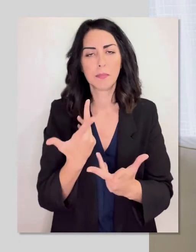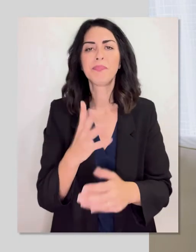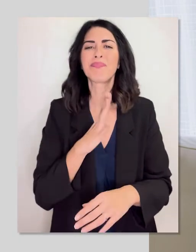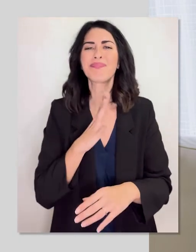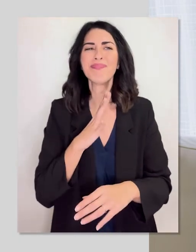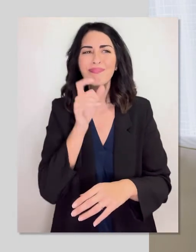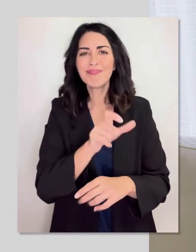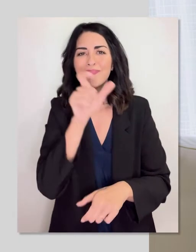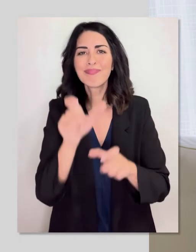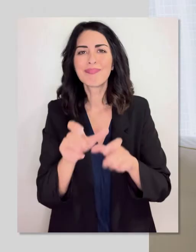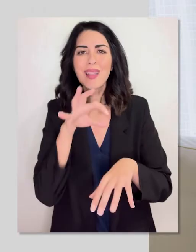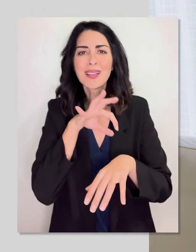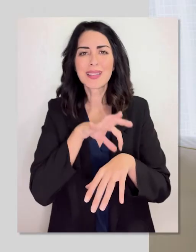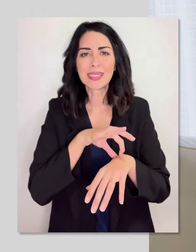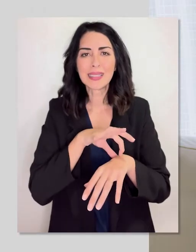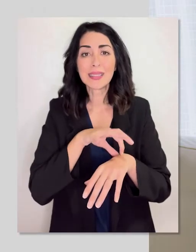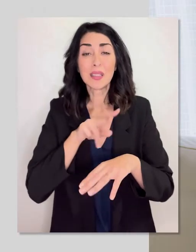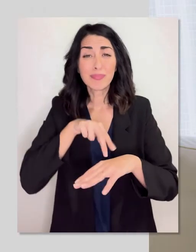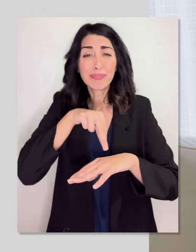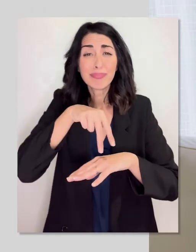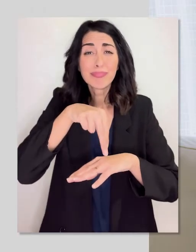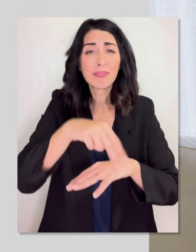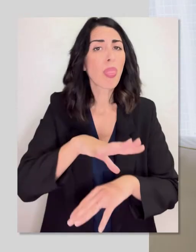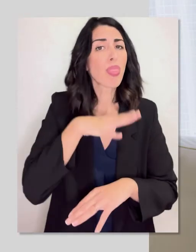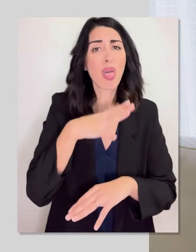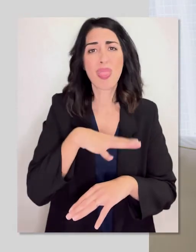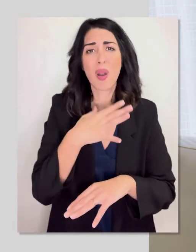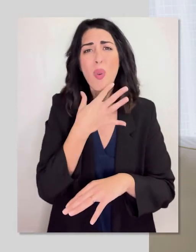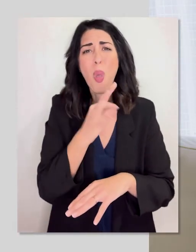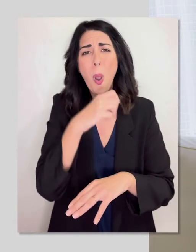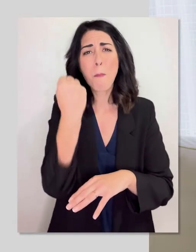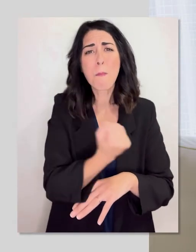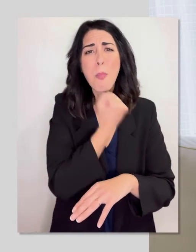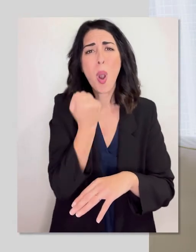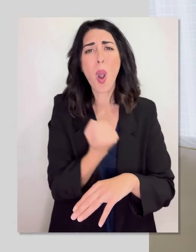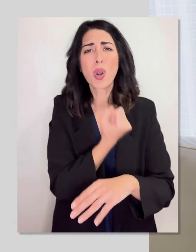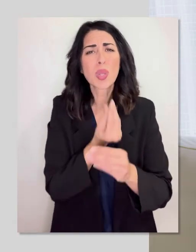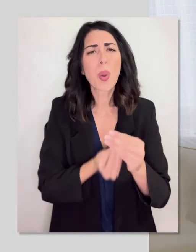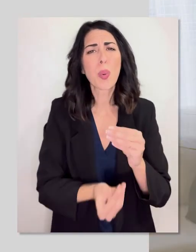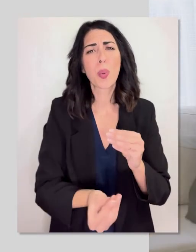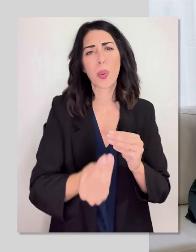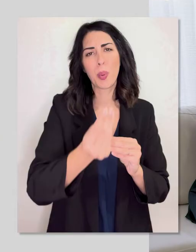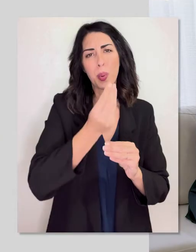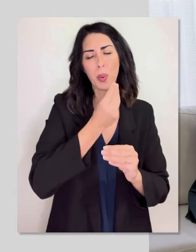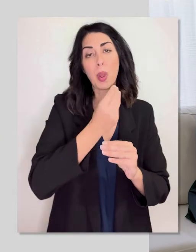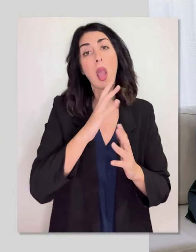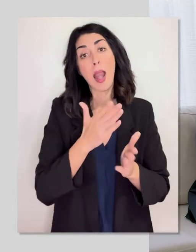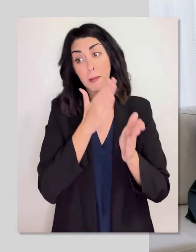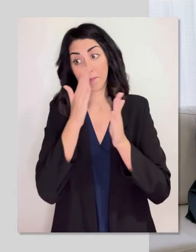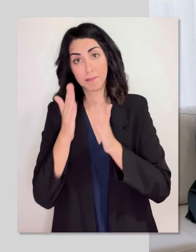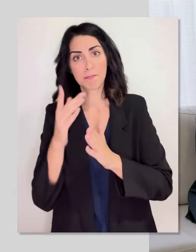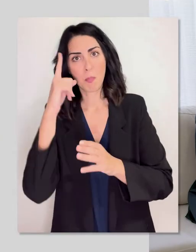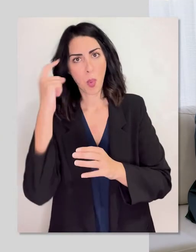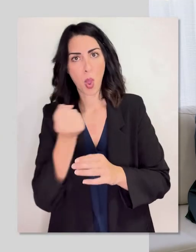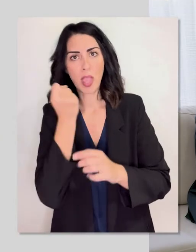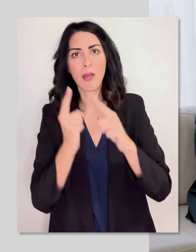in tension type headache, sometimes moving is a good thing. Going out for a walk, going for a swim. The pain can